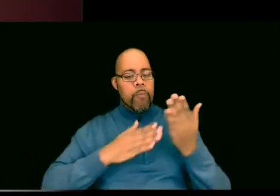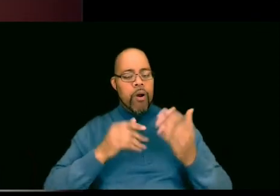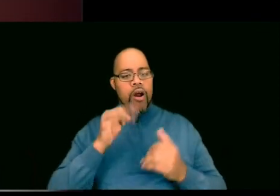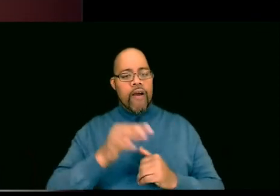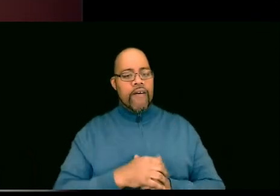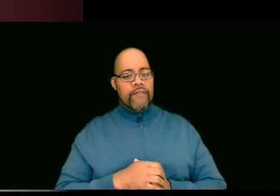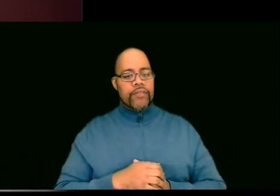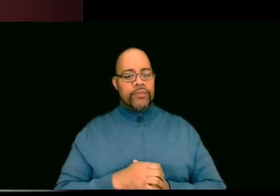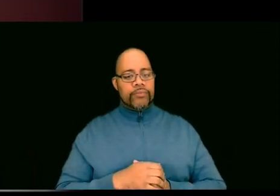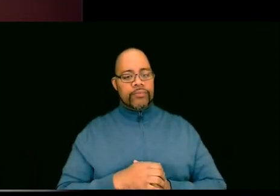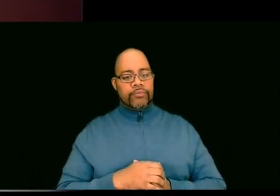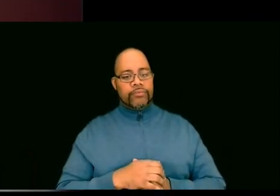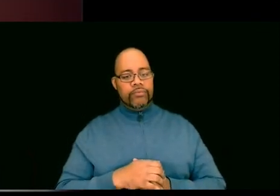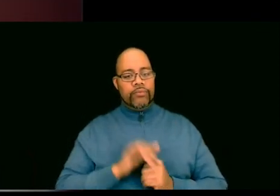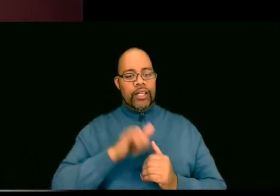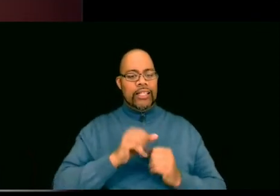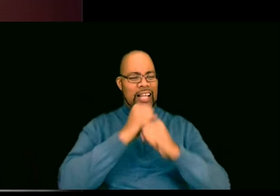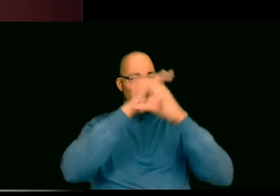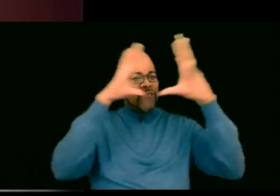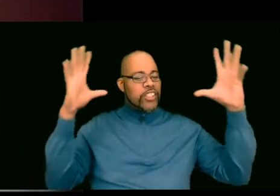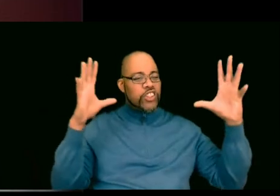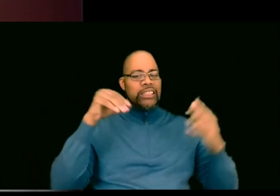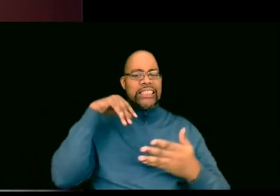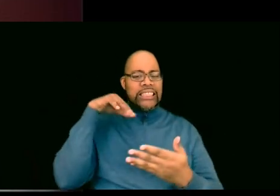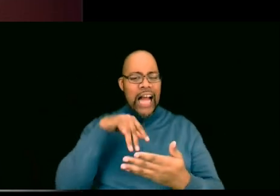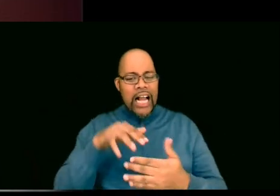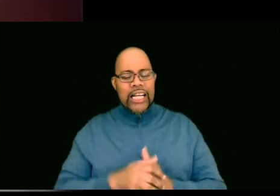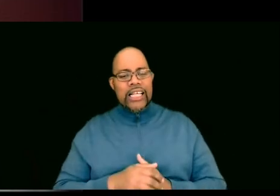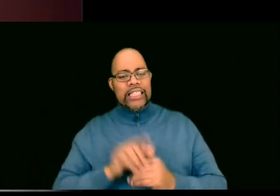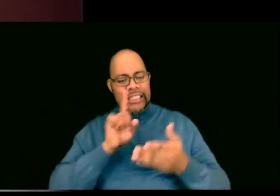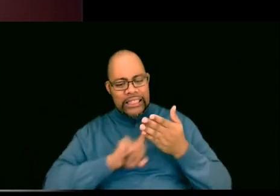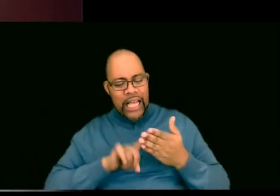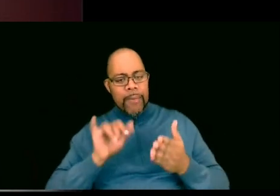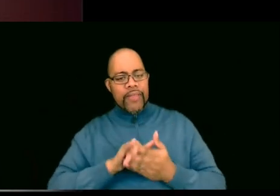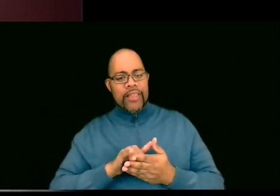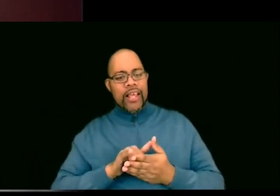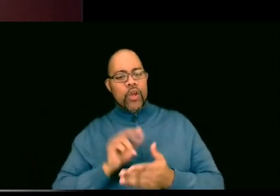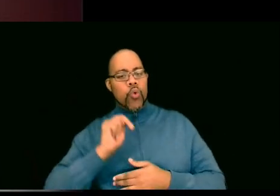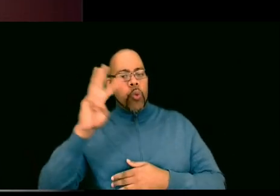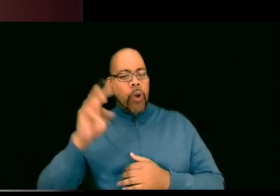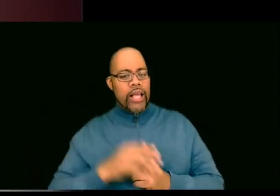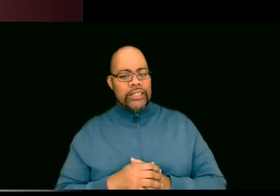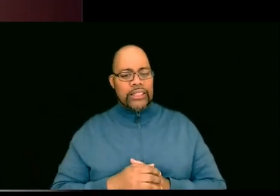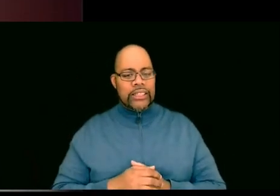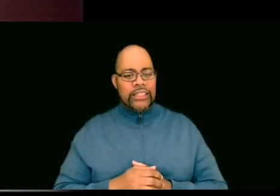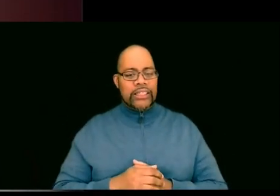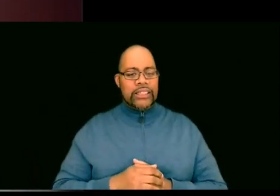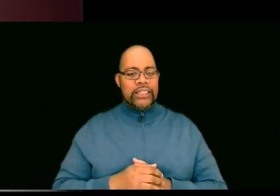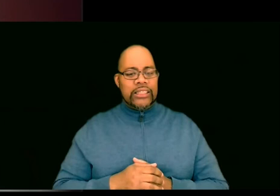to be part of the envisioning and study and examining of that